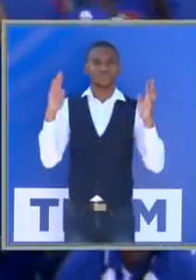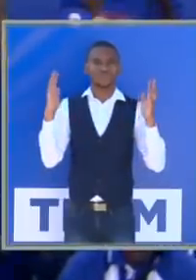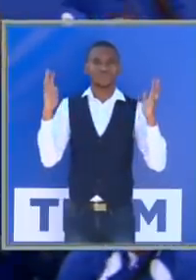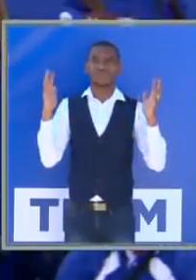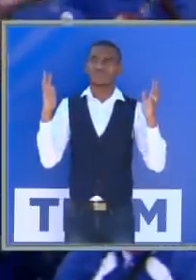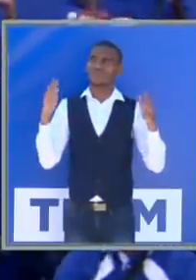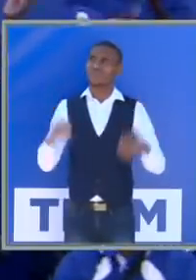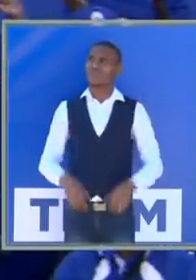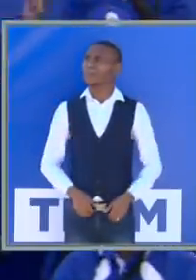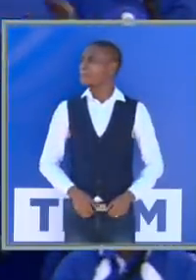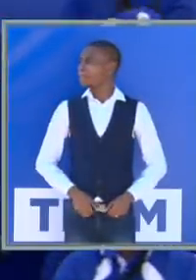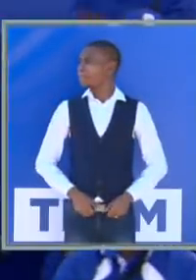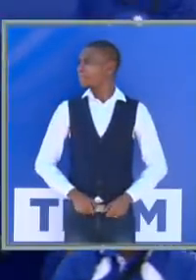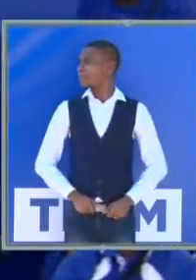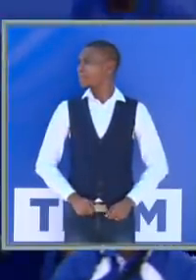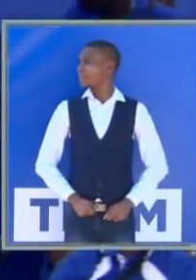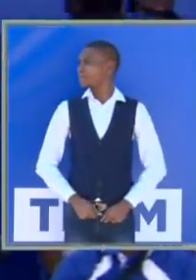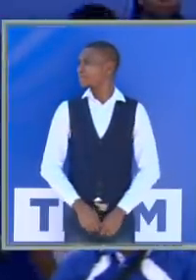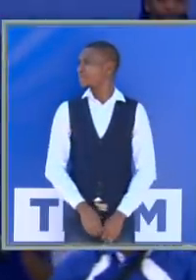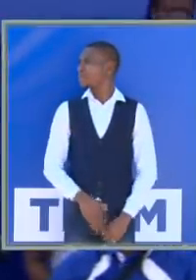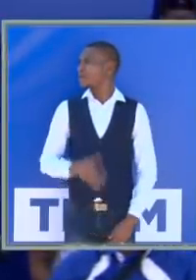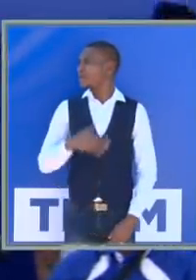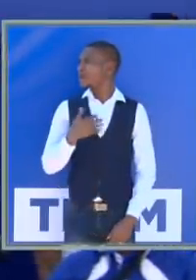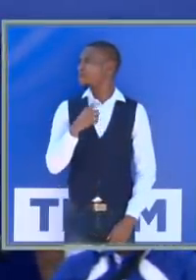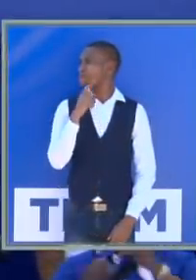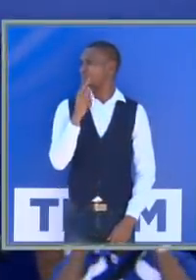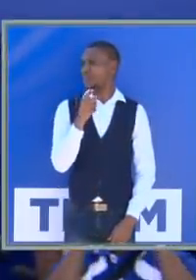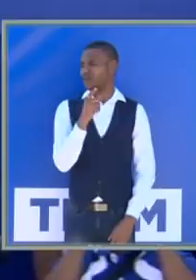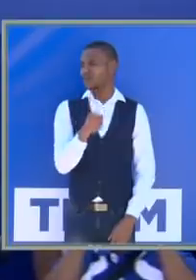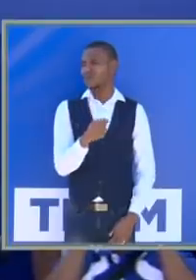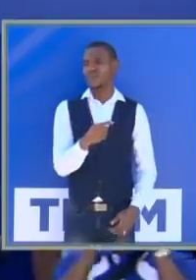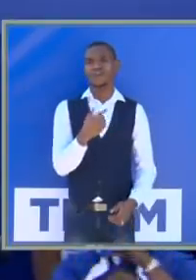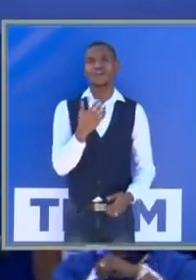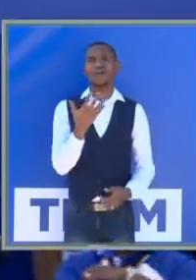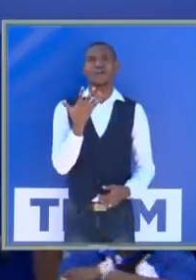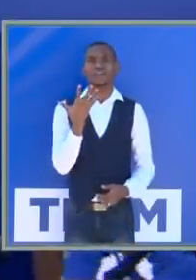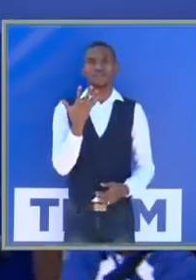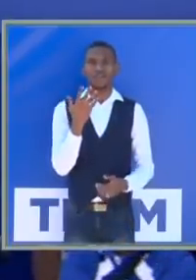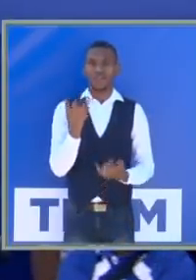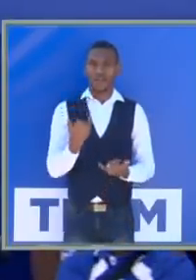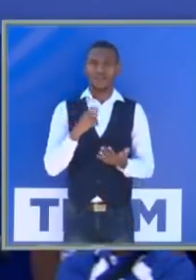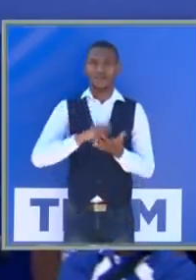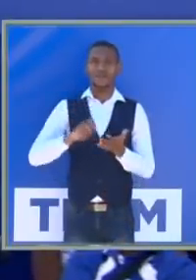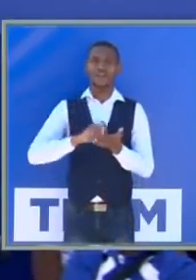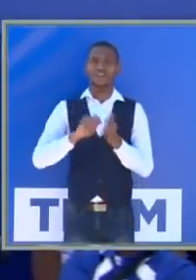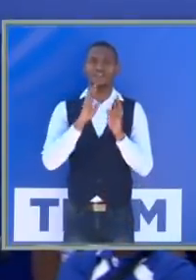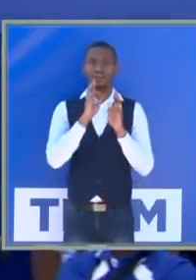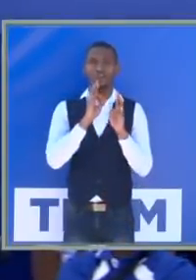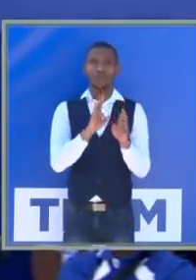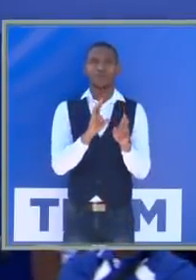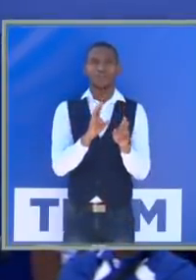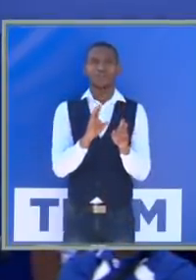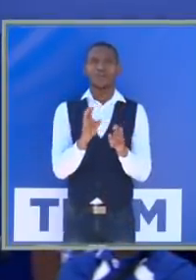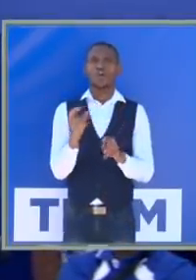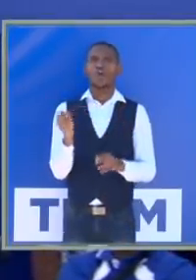Man, oh man. I want to tell you, you know, they are even writing reports saying of the